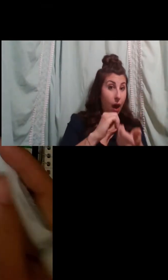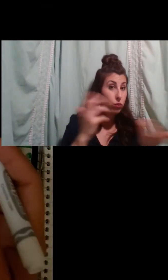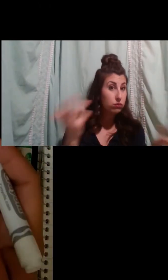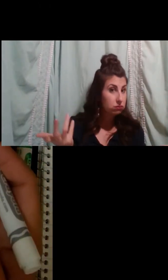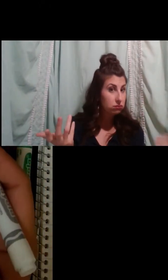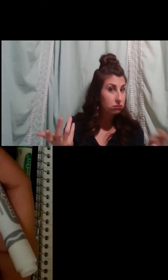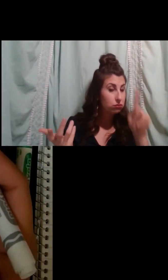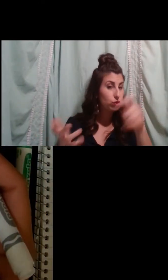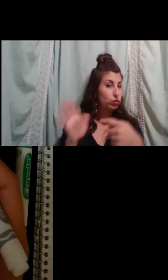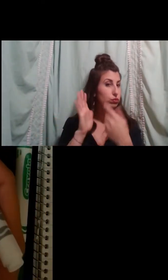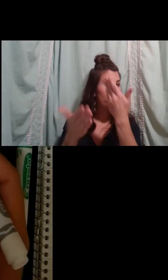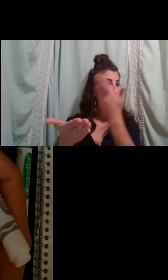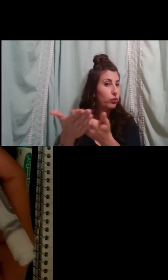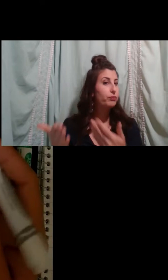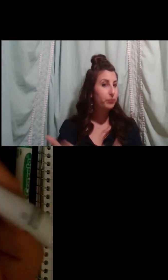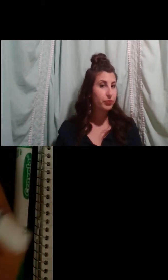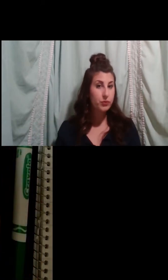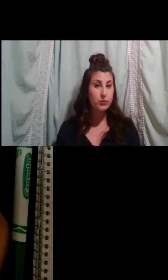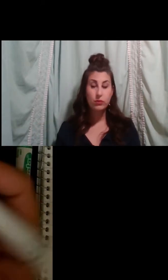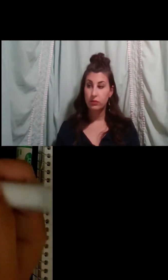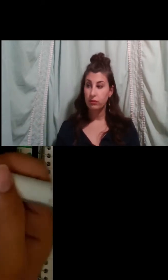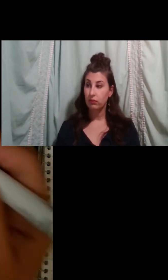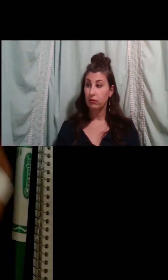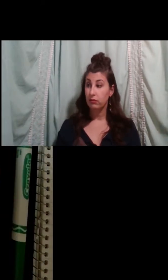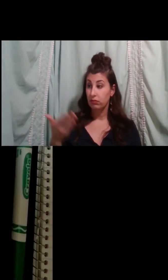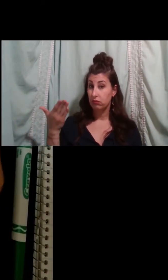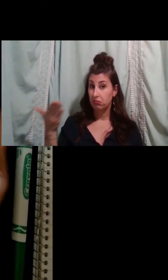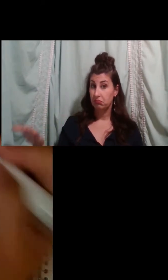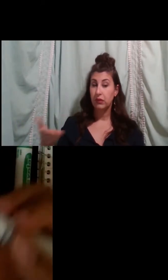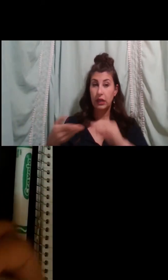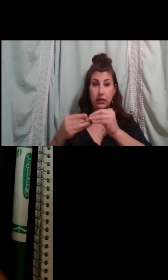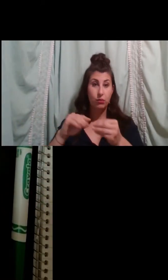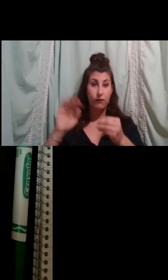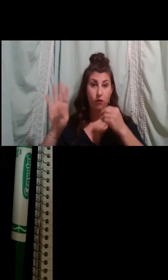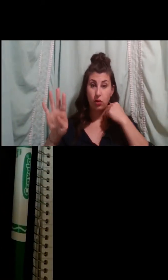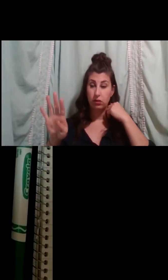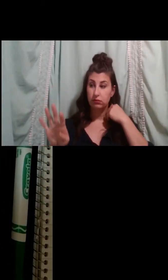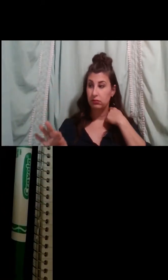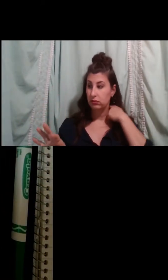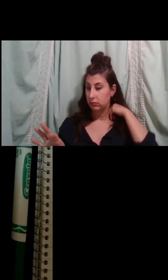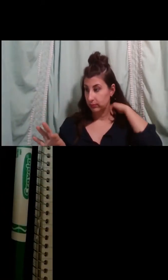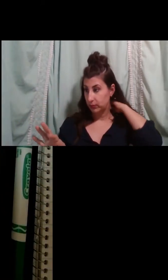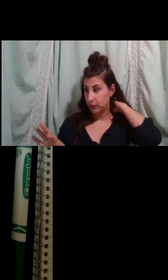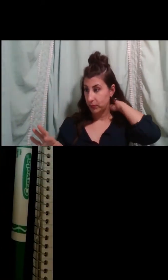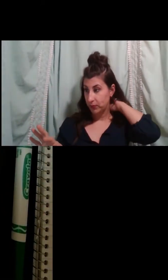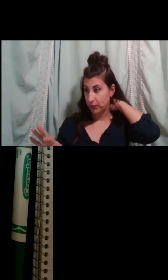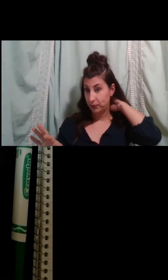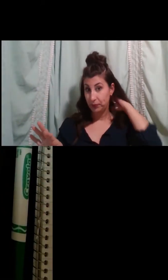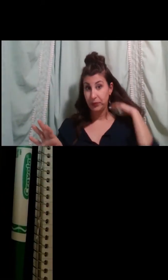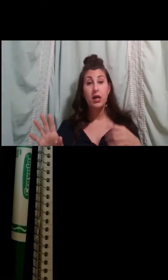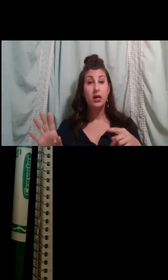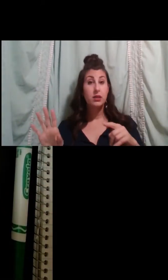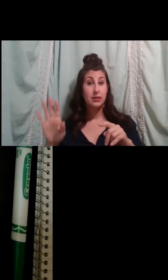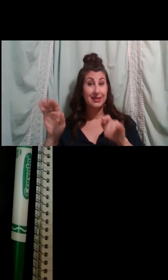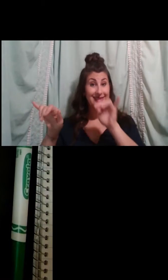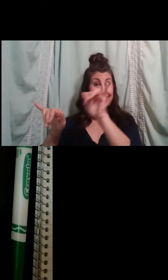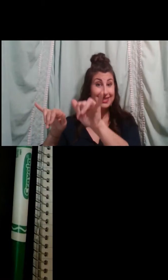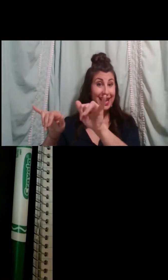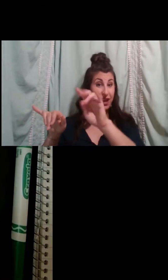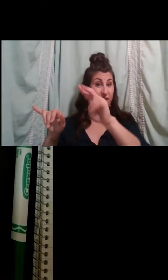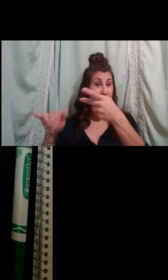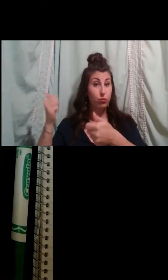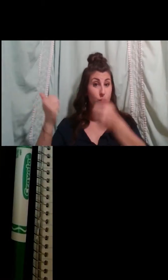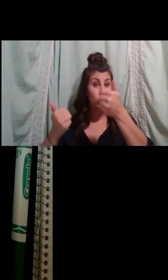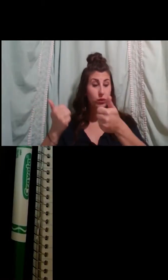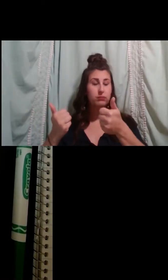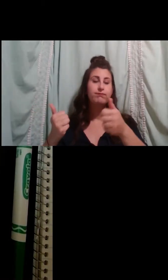simplify in some way anyways. All right, here. I'm going to ask myself, okay, I'm going to look at the top one. Is this going to stay